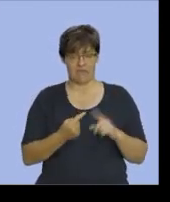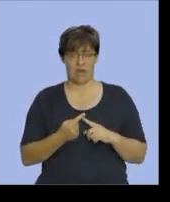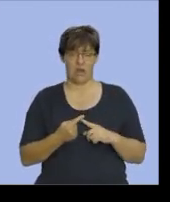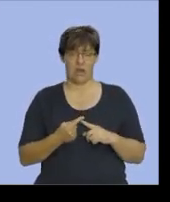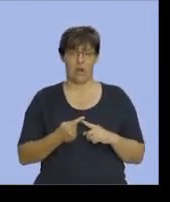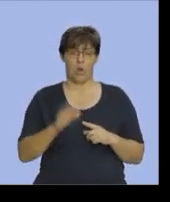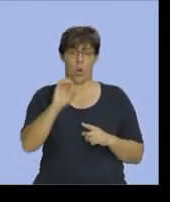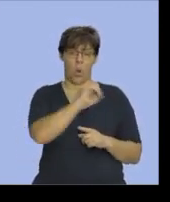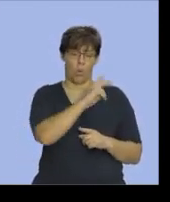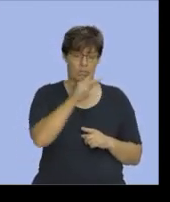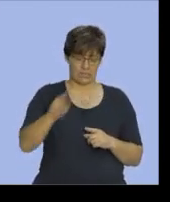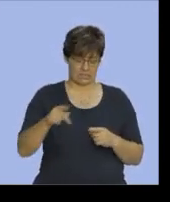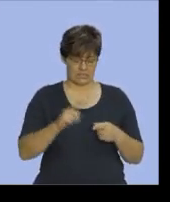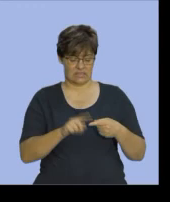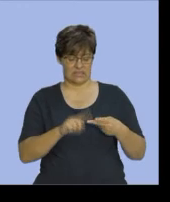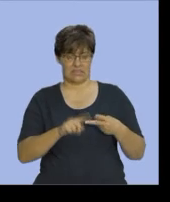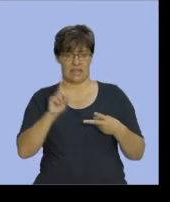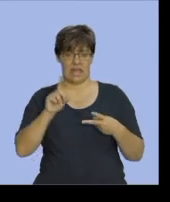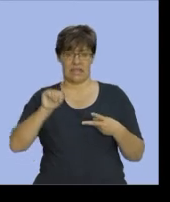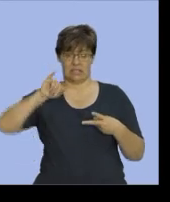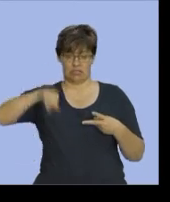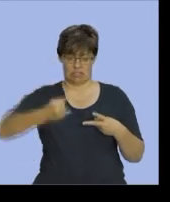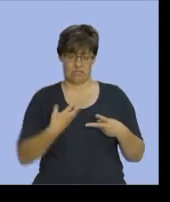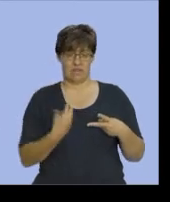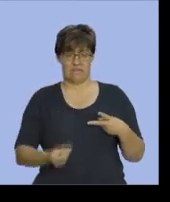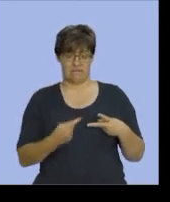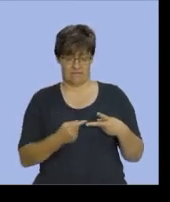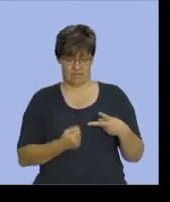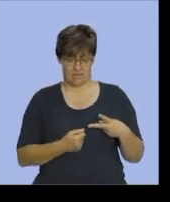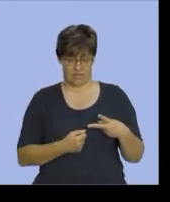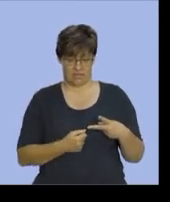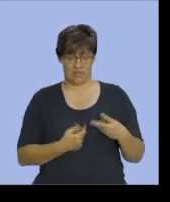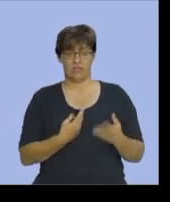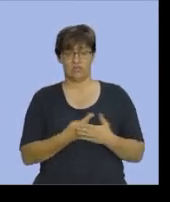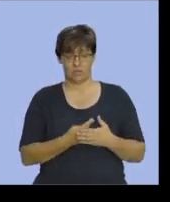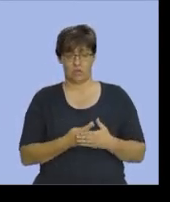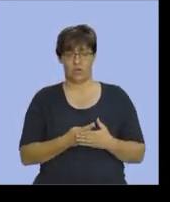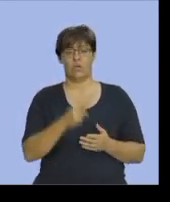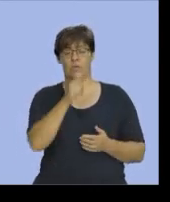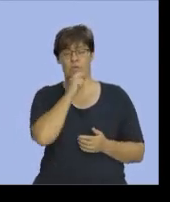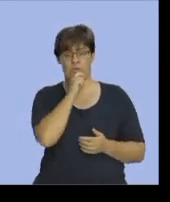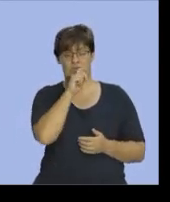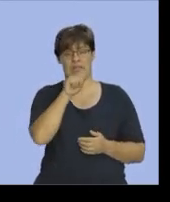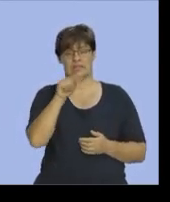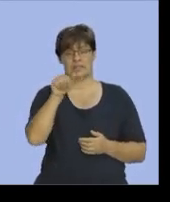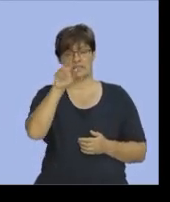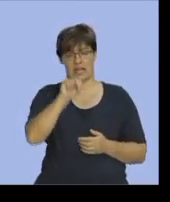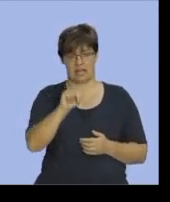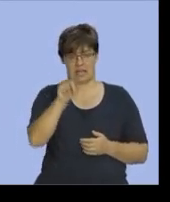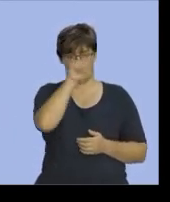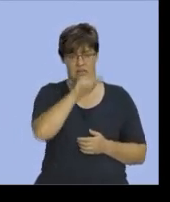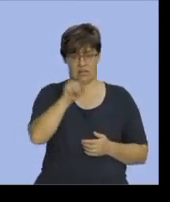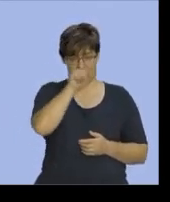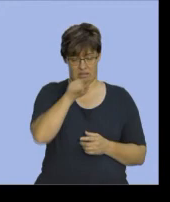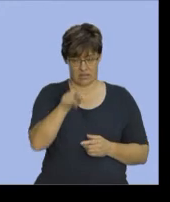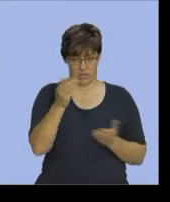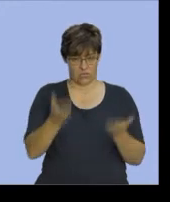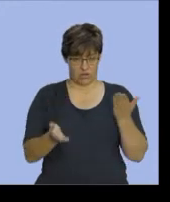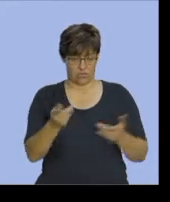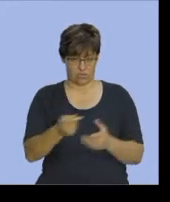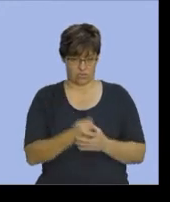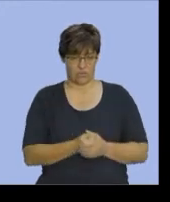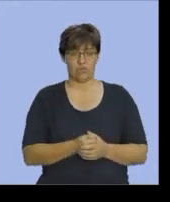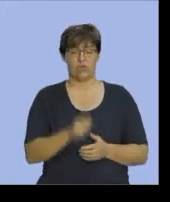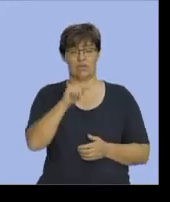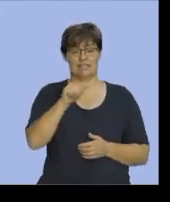it means I have the opposite and the adjacent. So to find the theta there, I will then use the tan ratio.